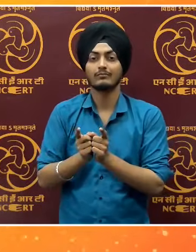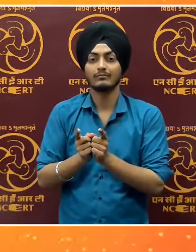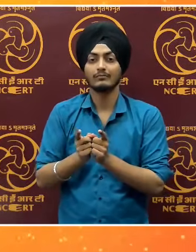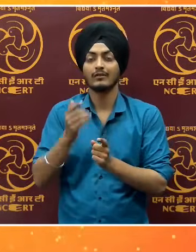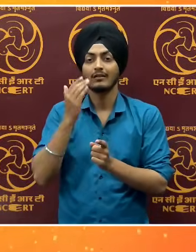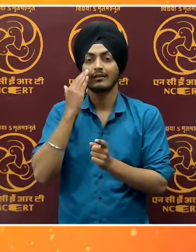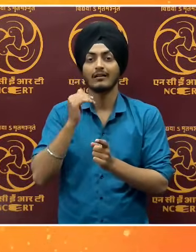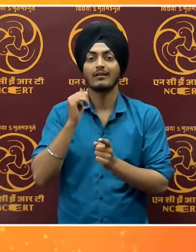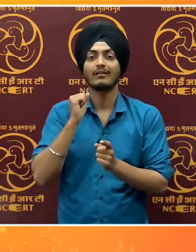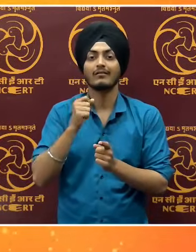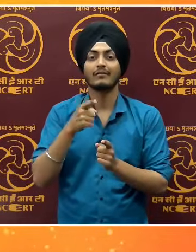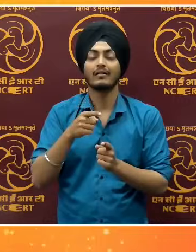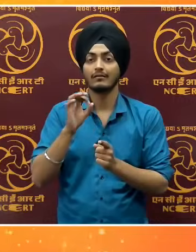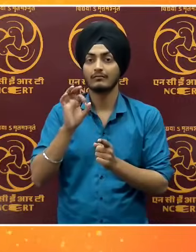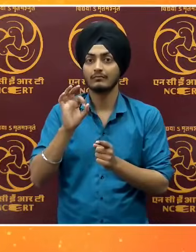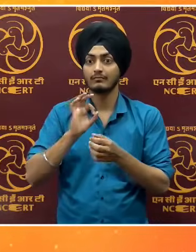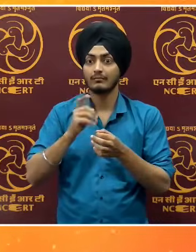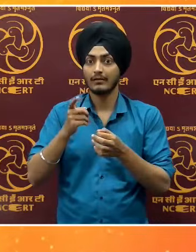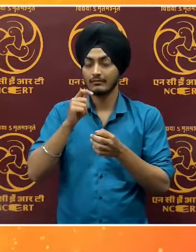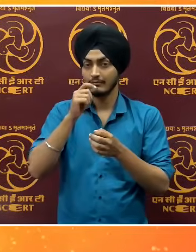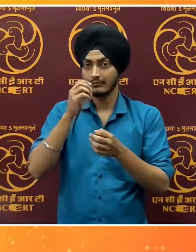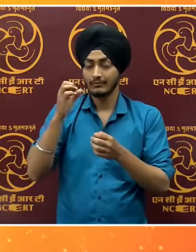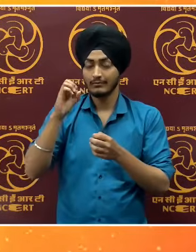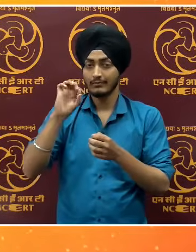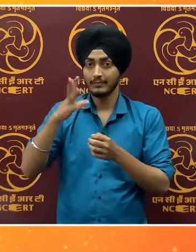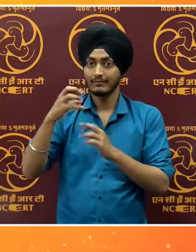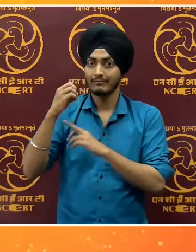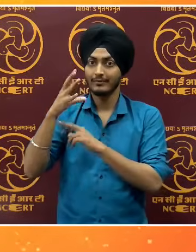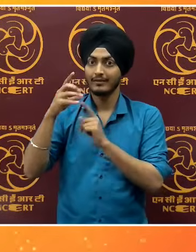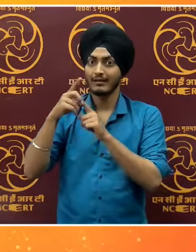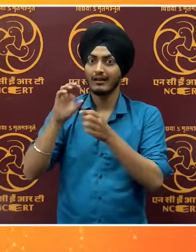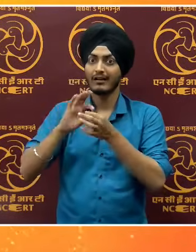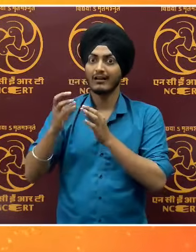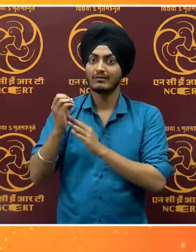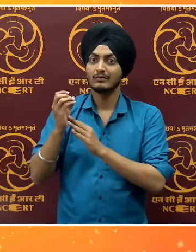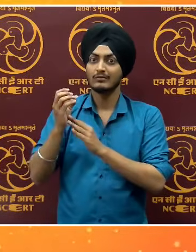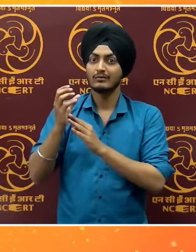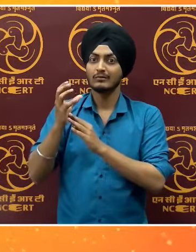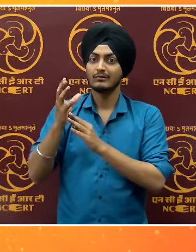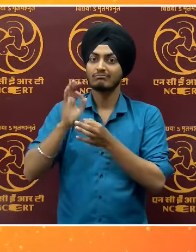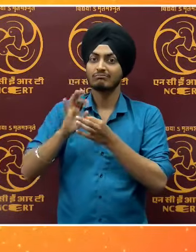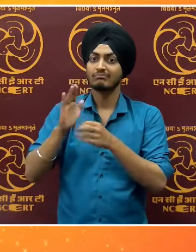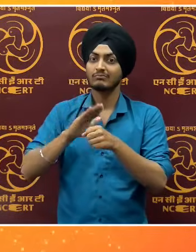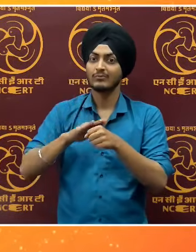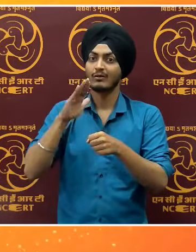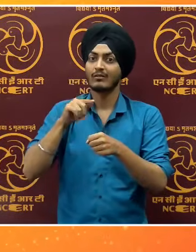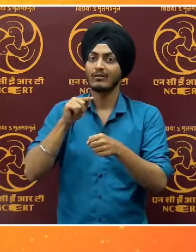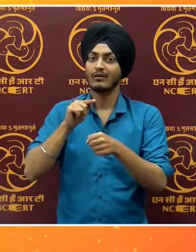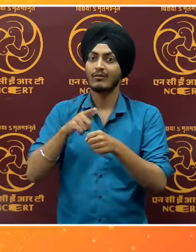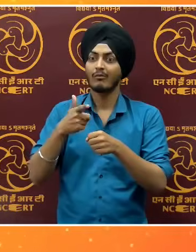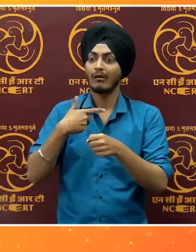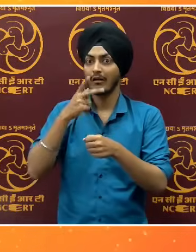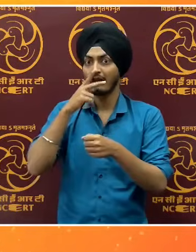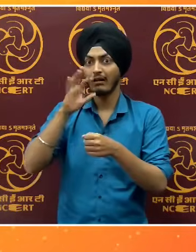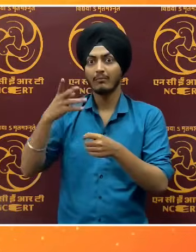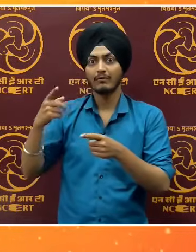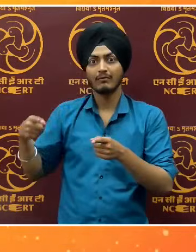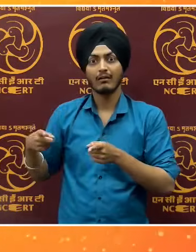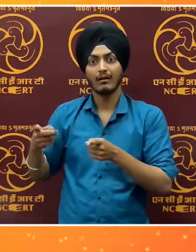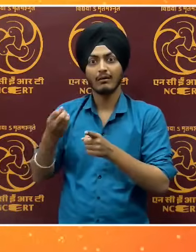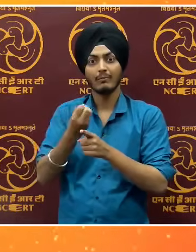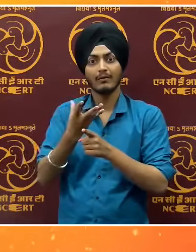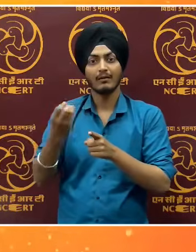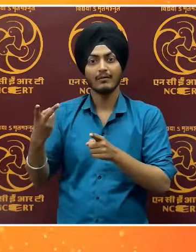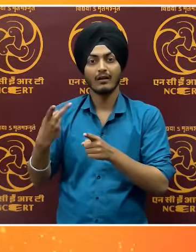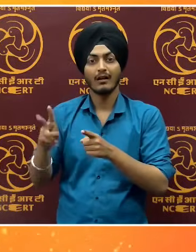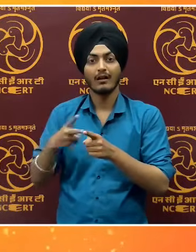why does a bulb's filament heat up significantly more than the connecting wires when the same current flows through both?